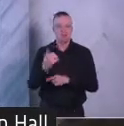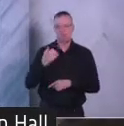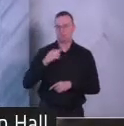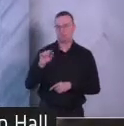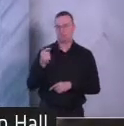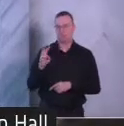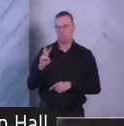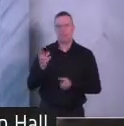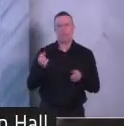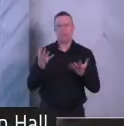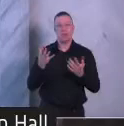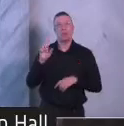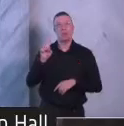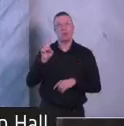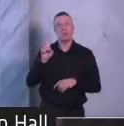was